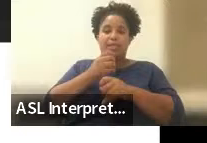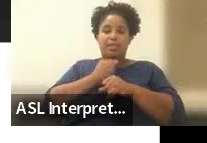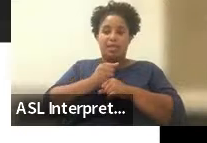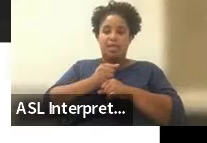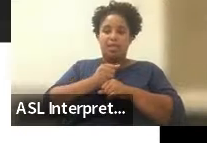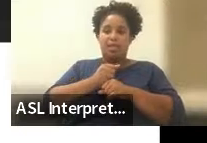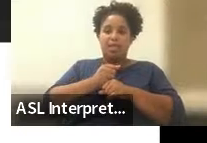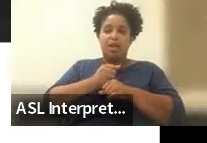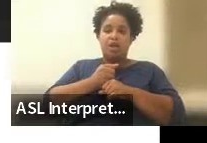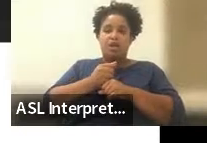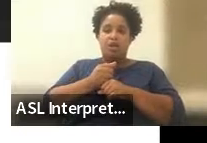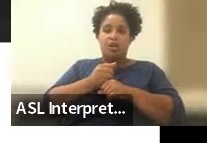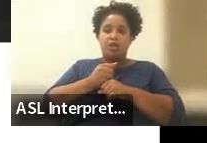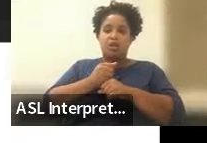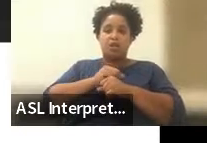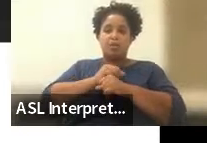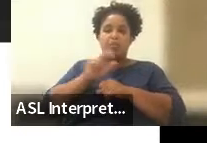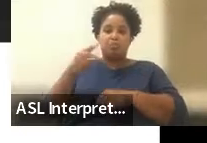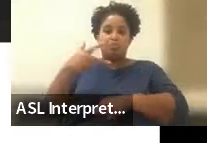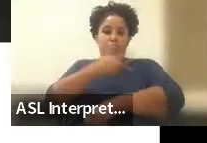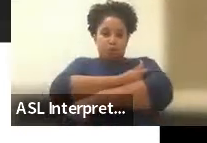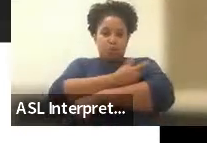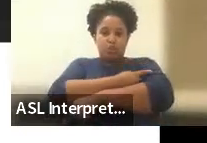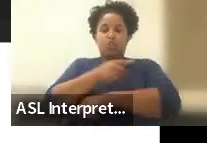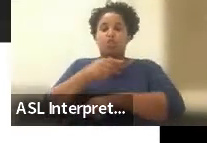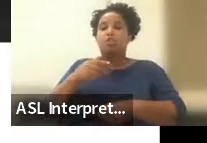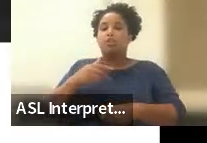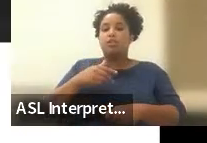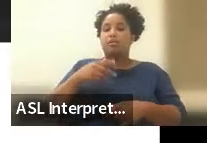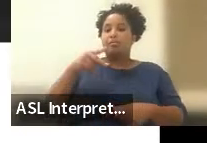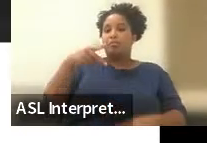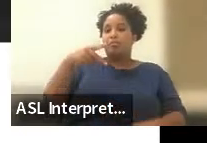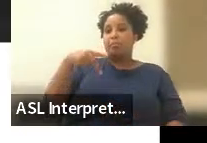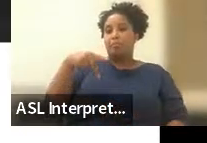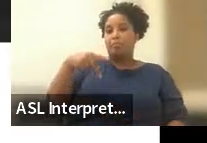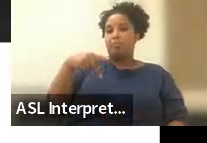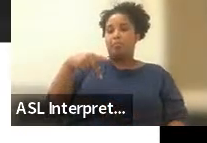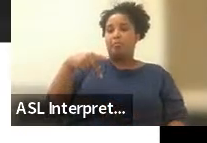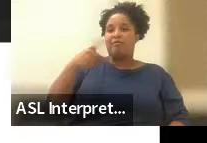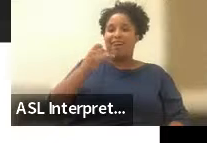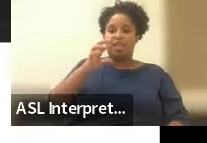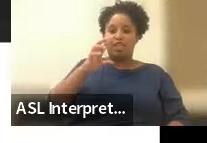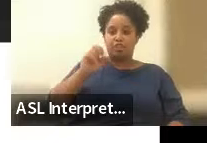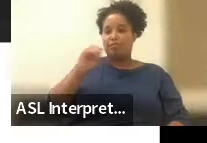boosters over the last 2 weeks. We have both Pfizer and Moderna available.